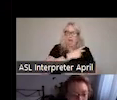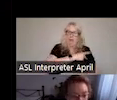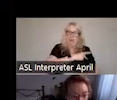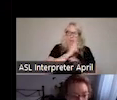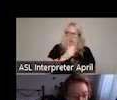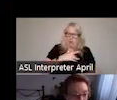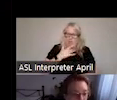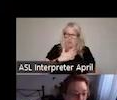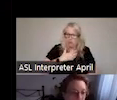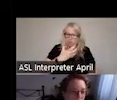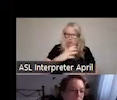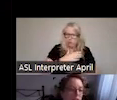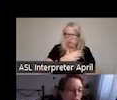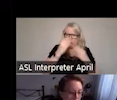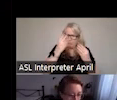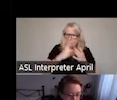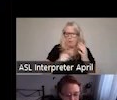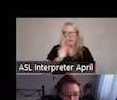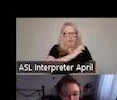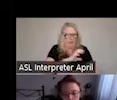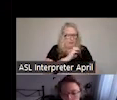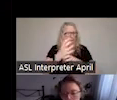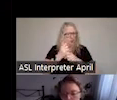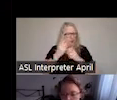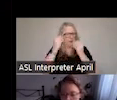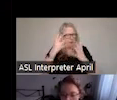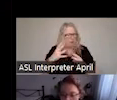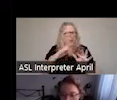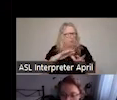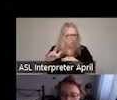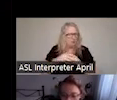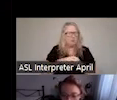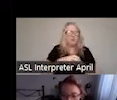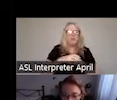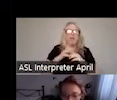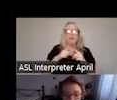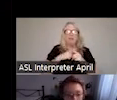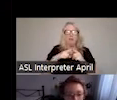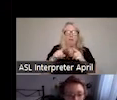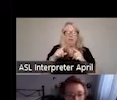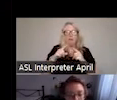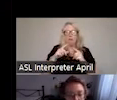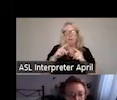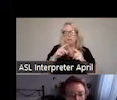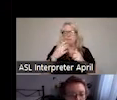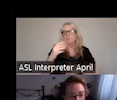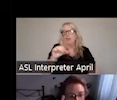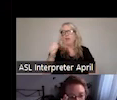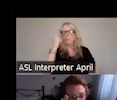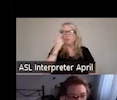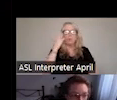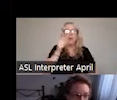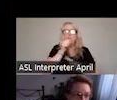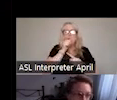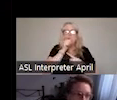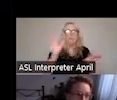the information that they need, the clinician gets the information they need. And then the other reason why privacy is important